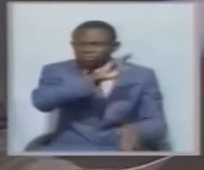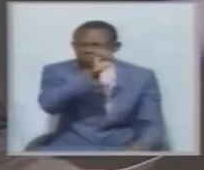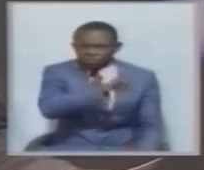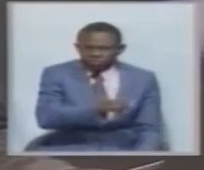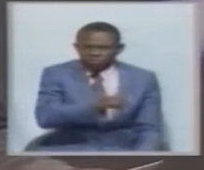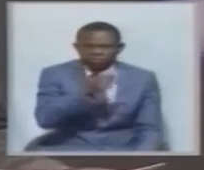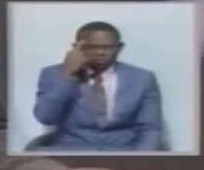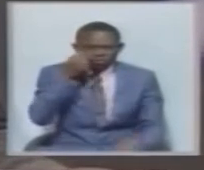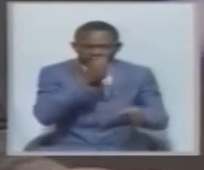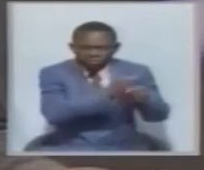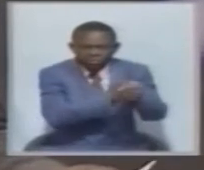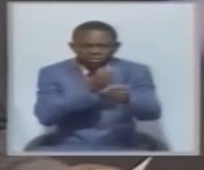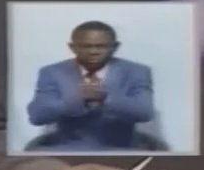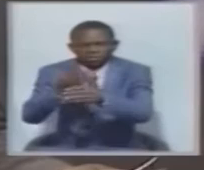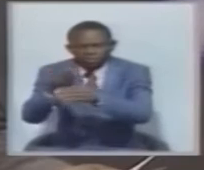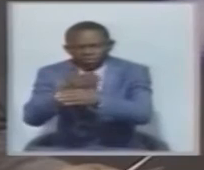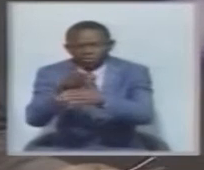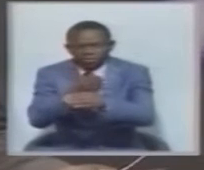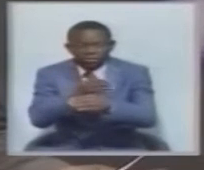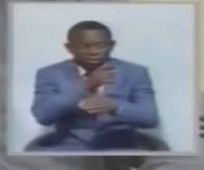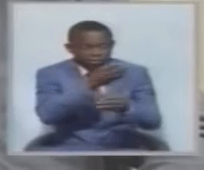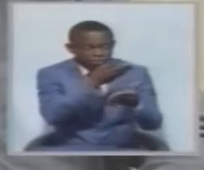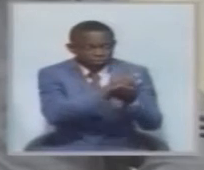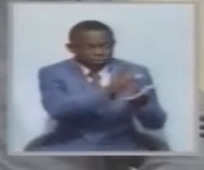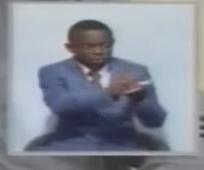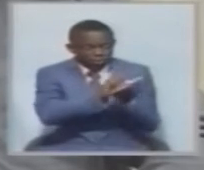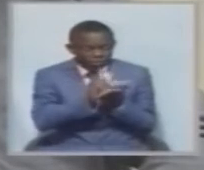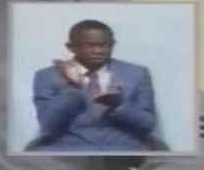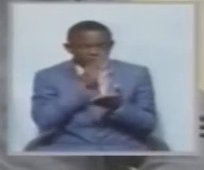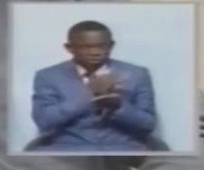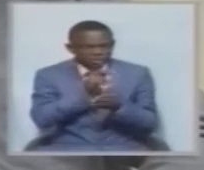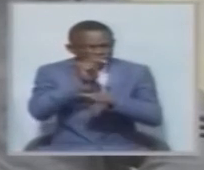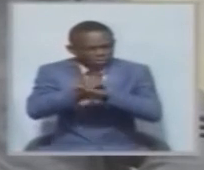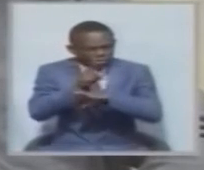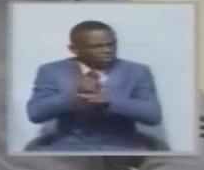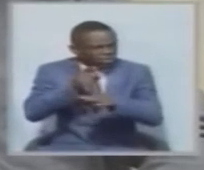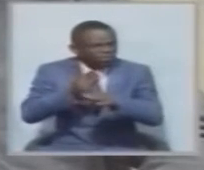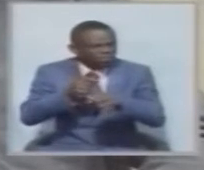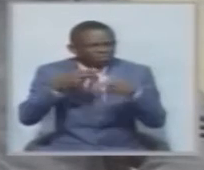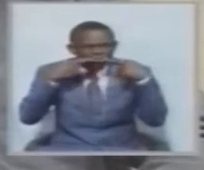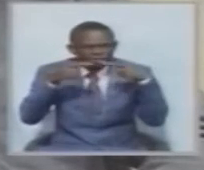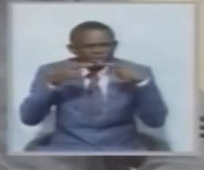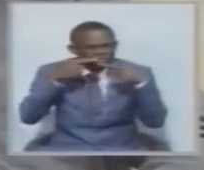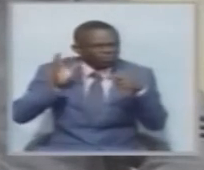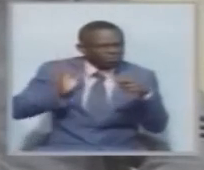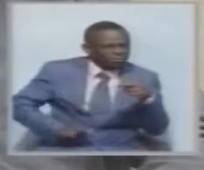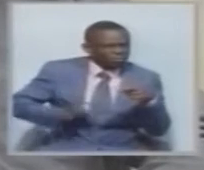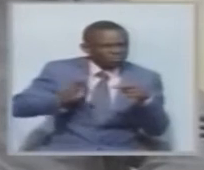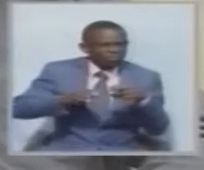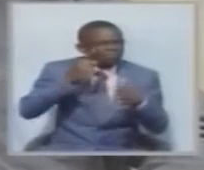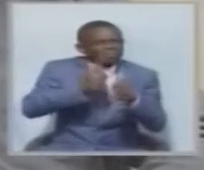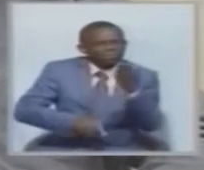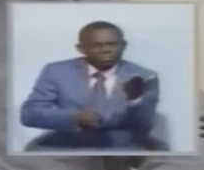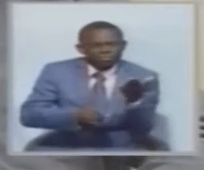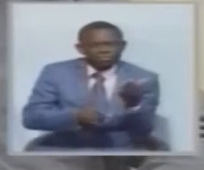What is the expected impact of this project? Well, the expected impact is quite clear. I mean, if it's